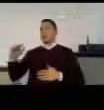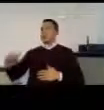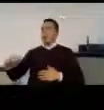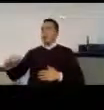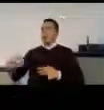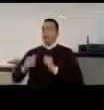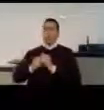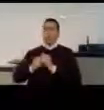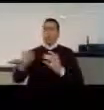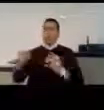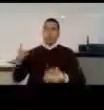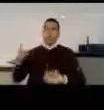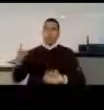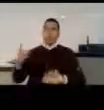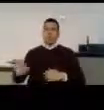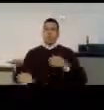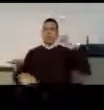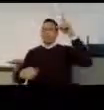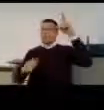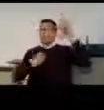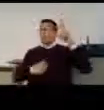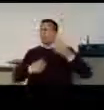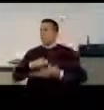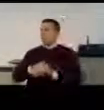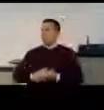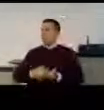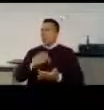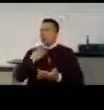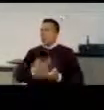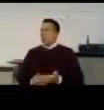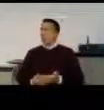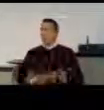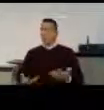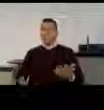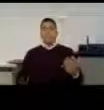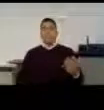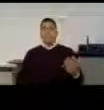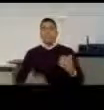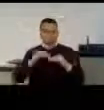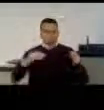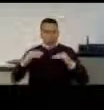Child without one. okay, sorry, child without one.